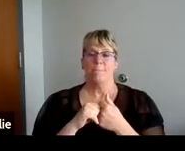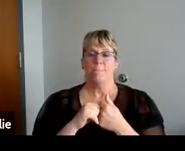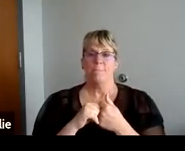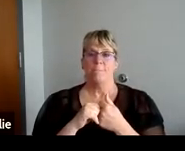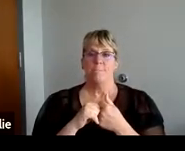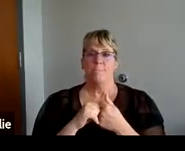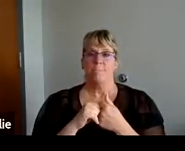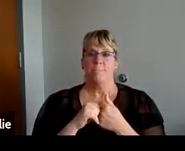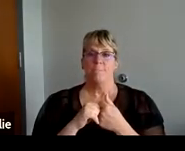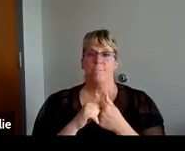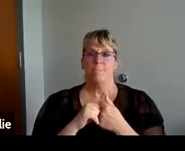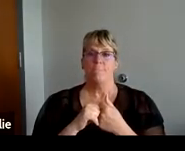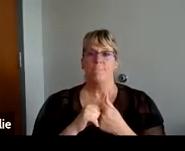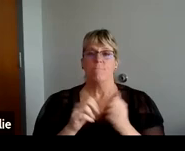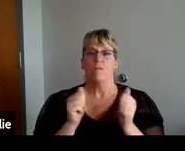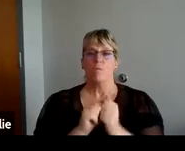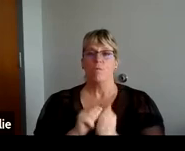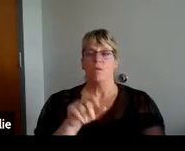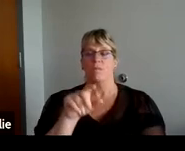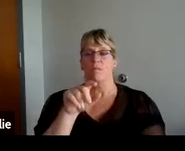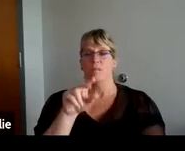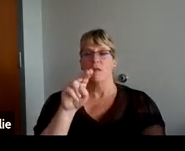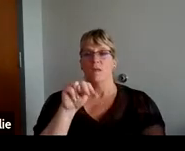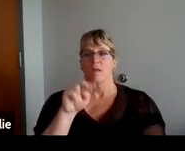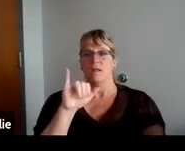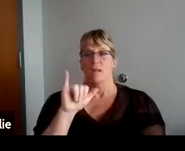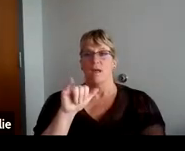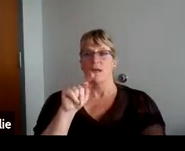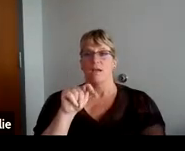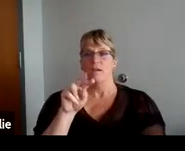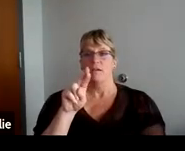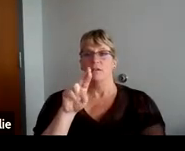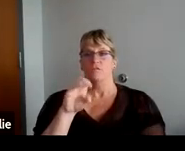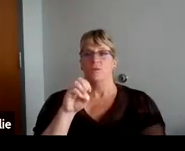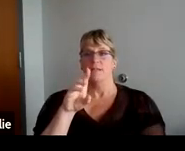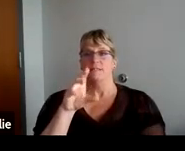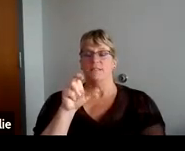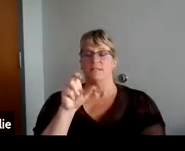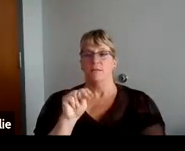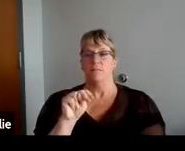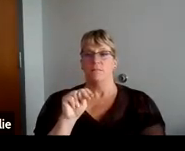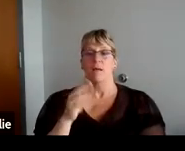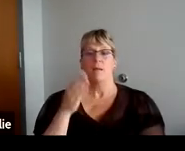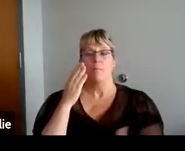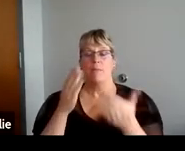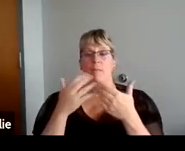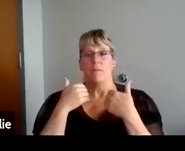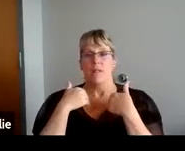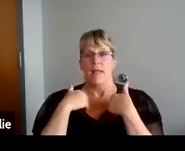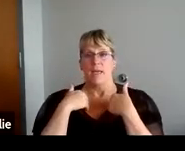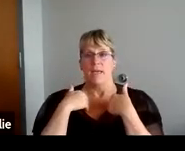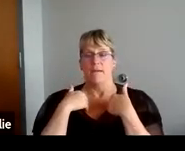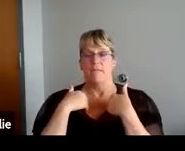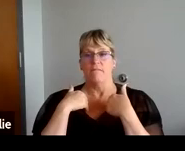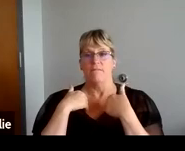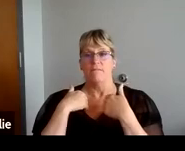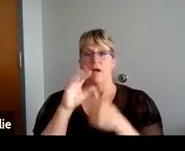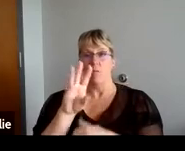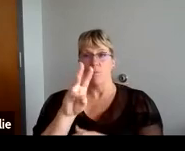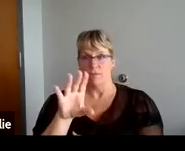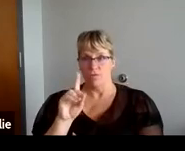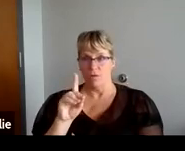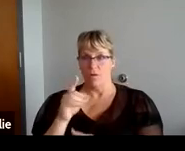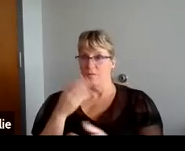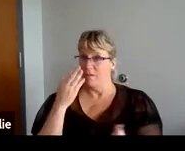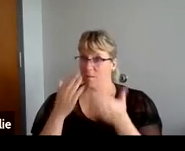And with naltrexone, if the individual uses an opioid, it may put them into a precipitated withdrawal.